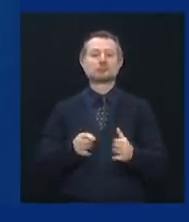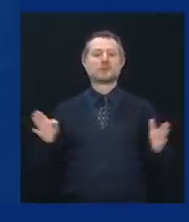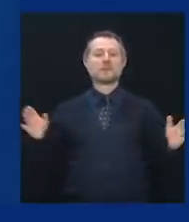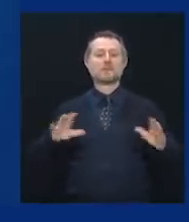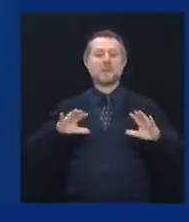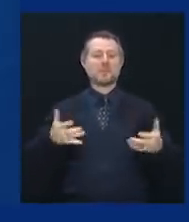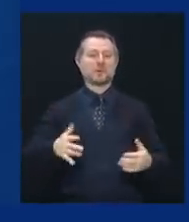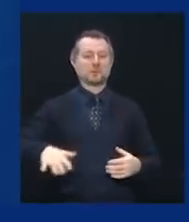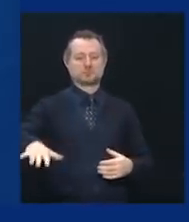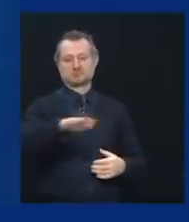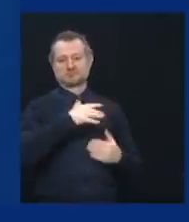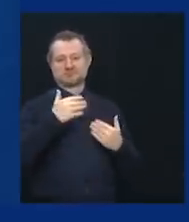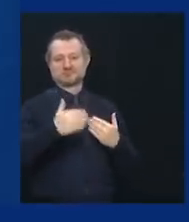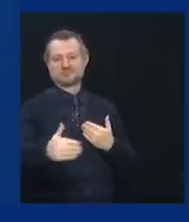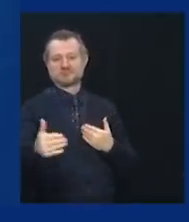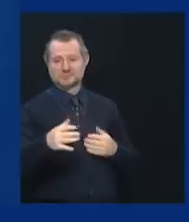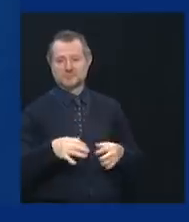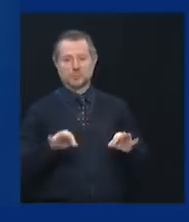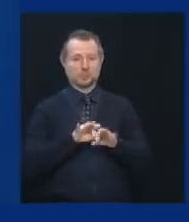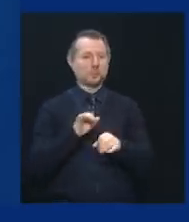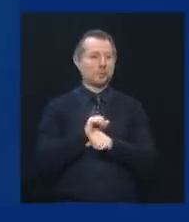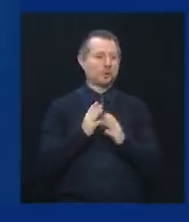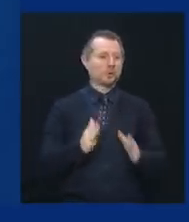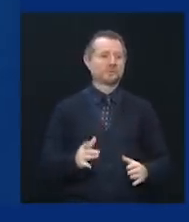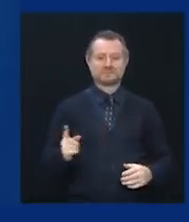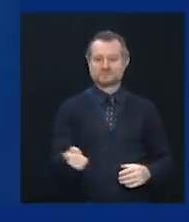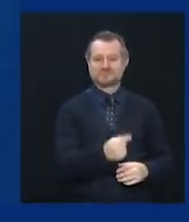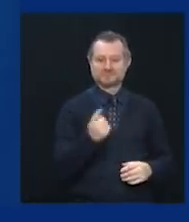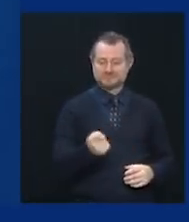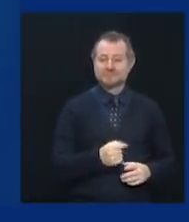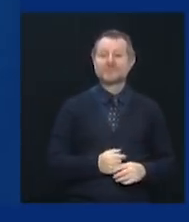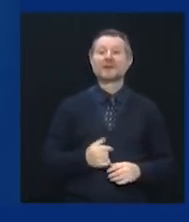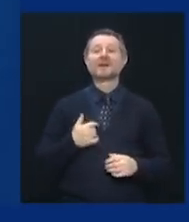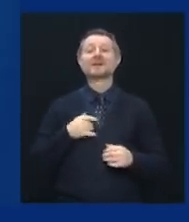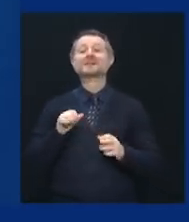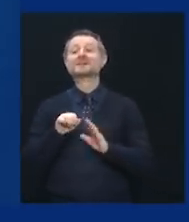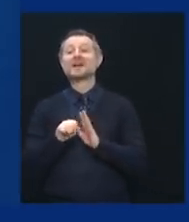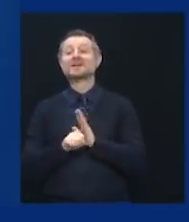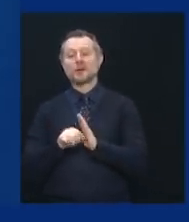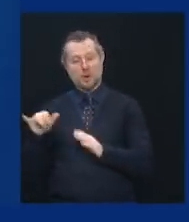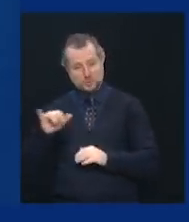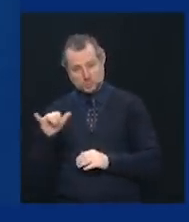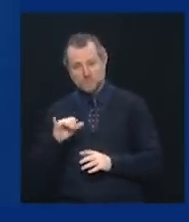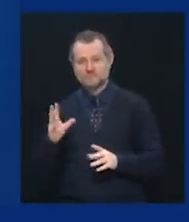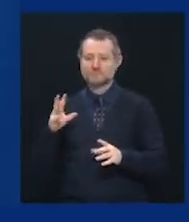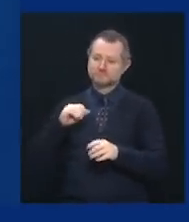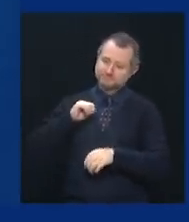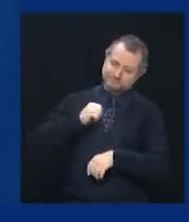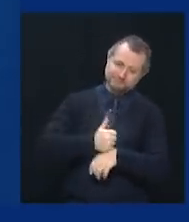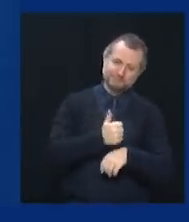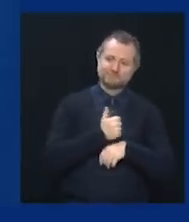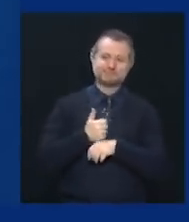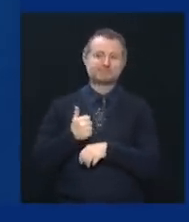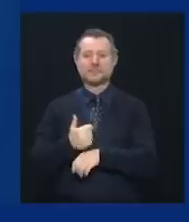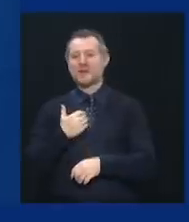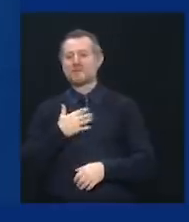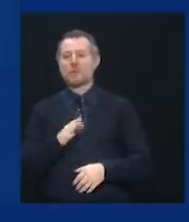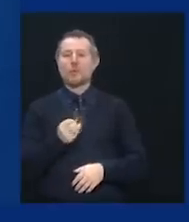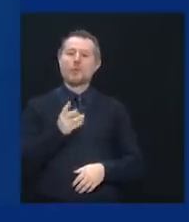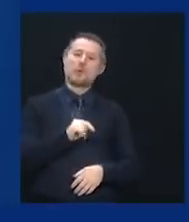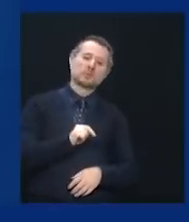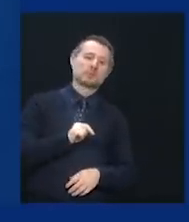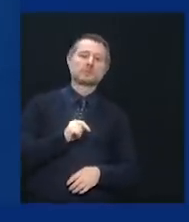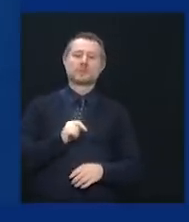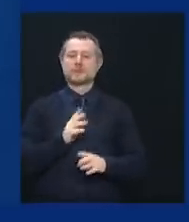and essential workers. But the state will also be opening its own